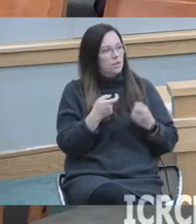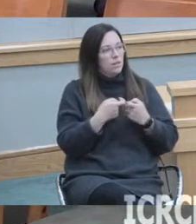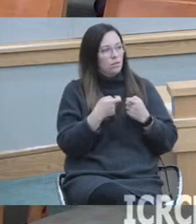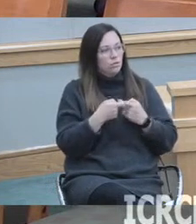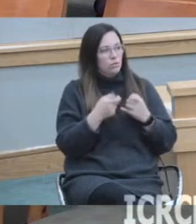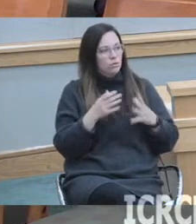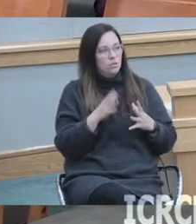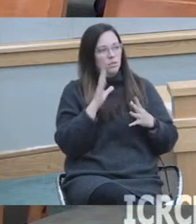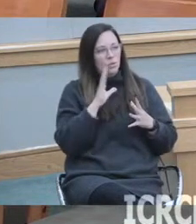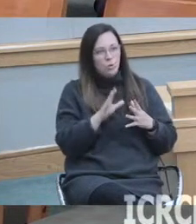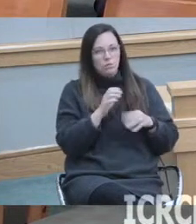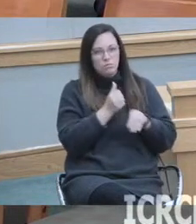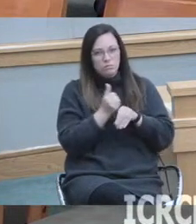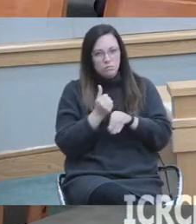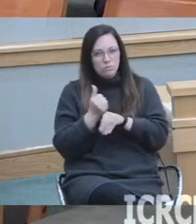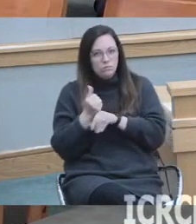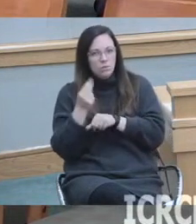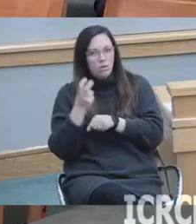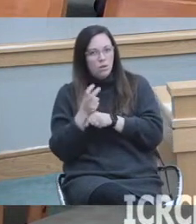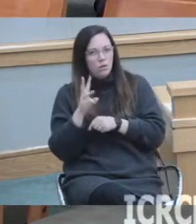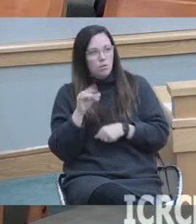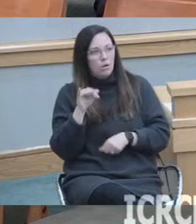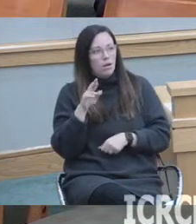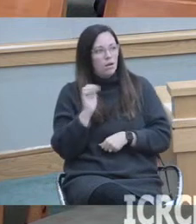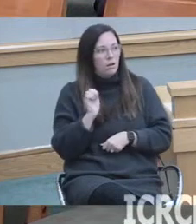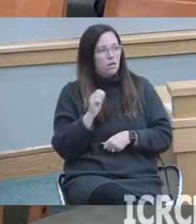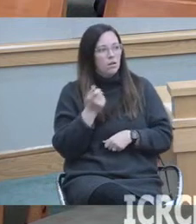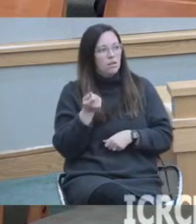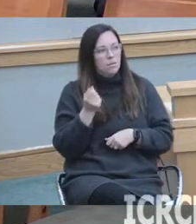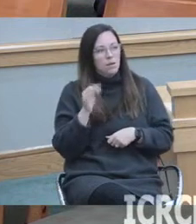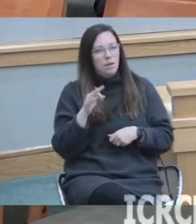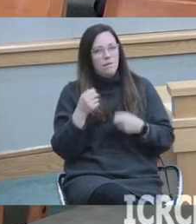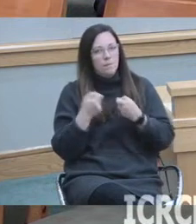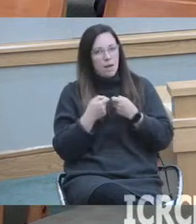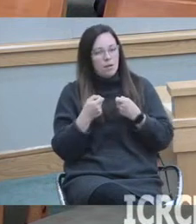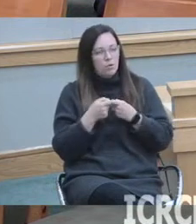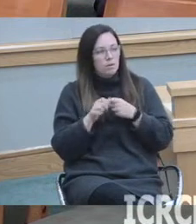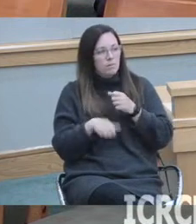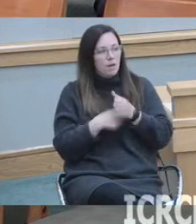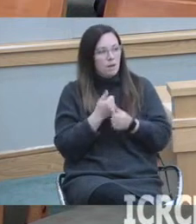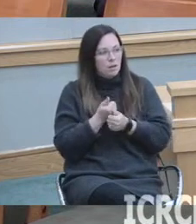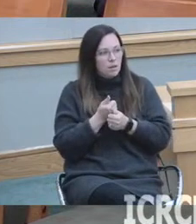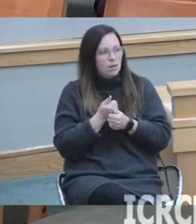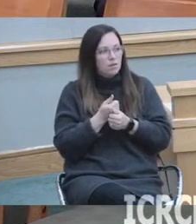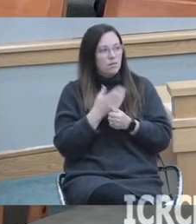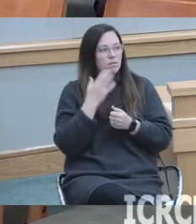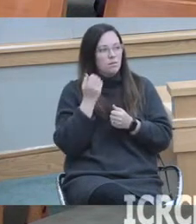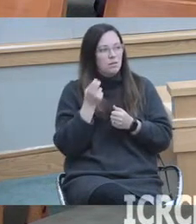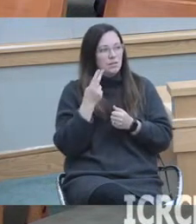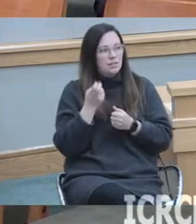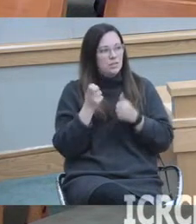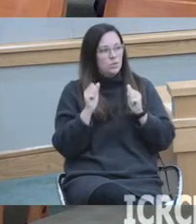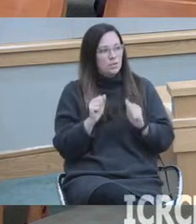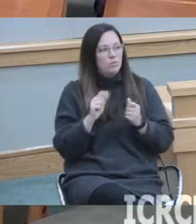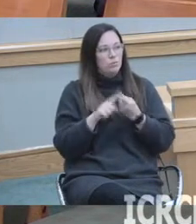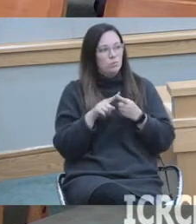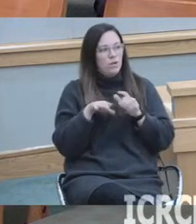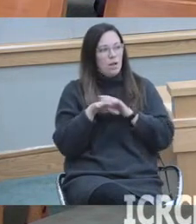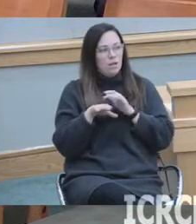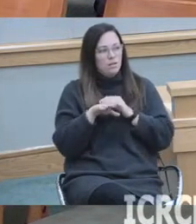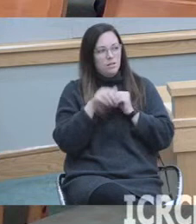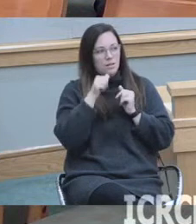and actually hardwire those up. They actually have a little bit of a battery backup to them because Sean McKinney was able to access them yesterday after they installed